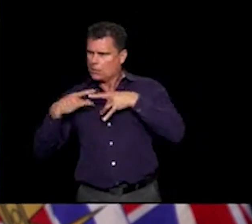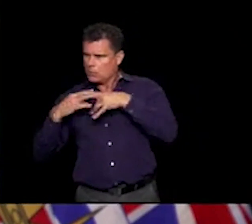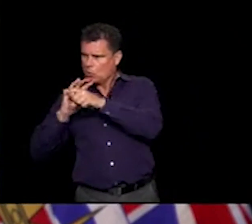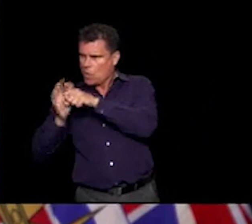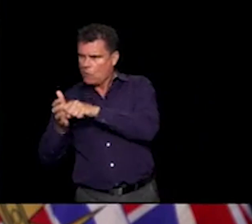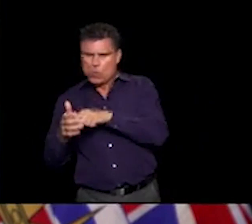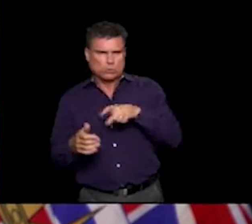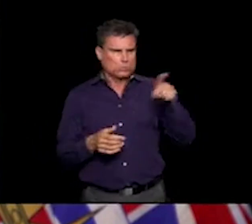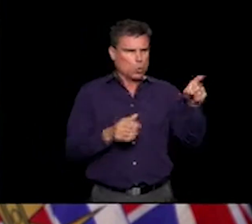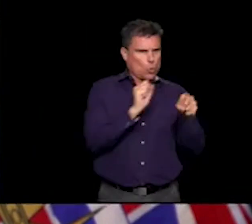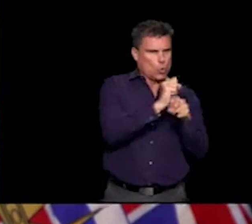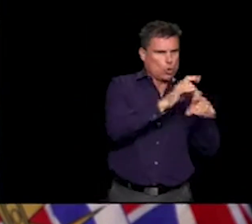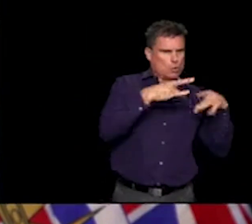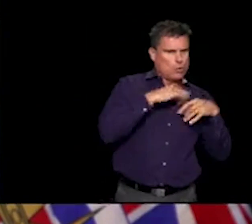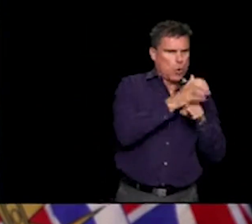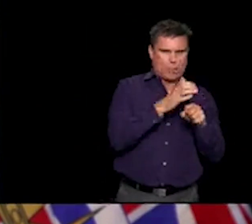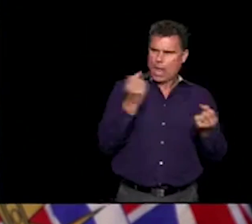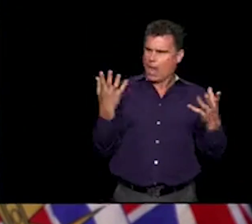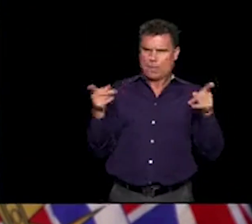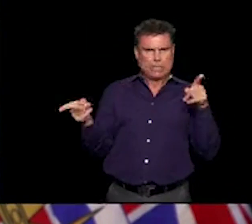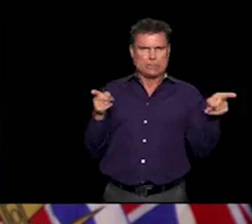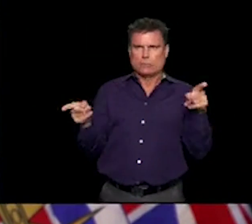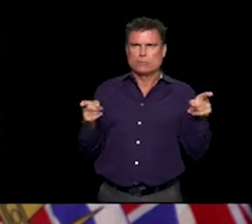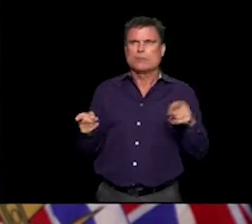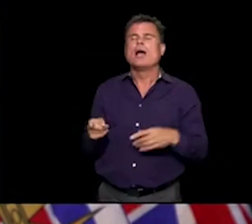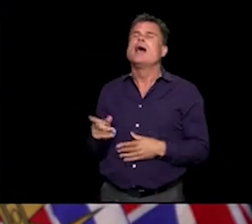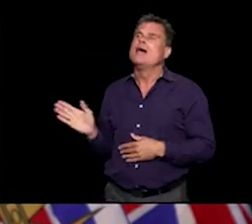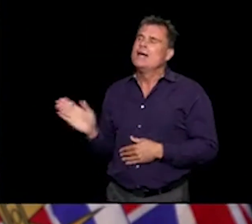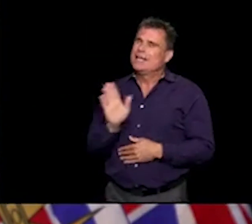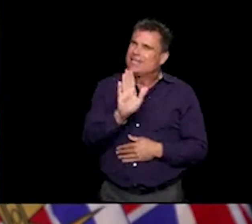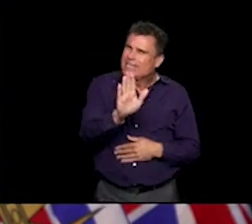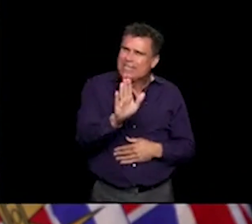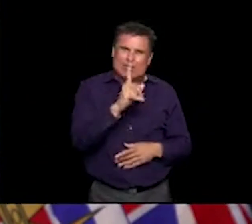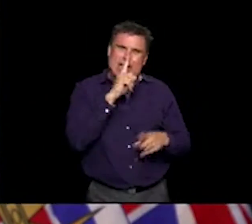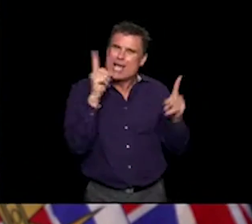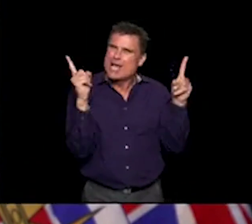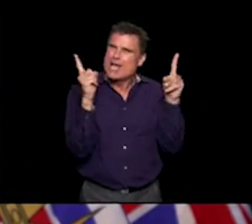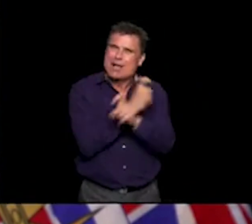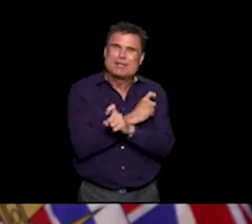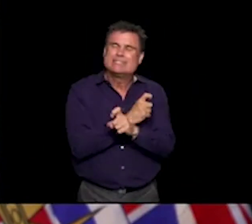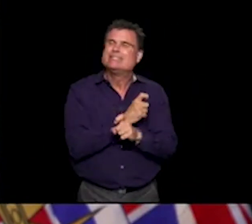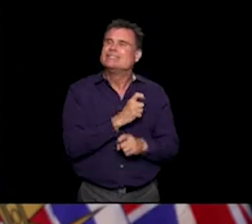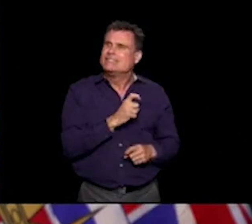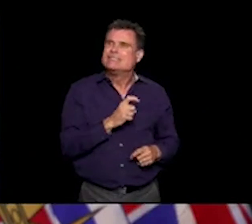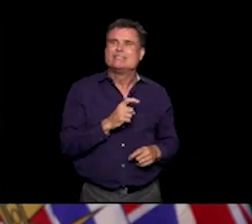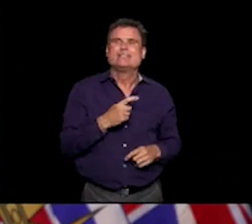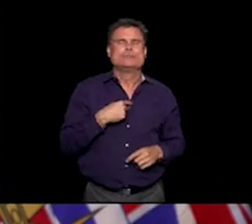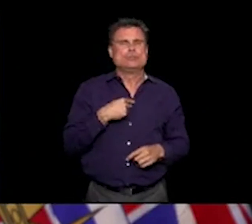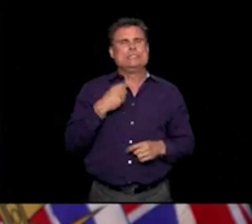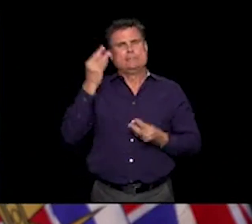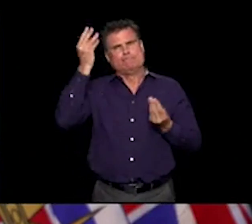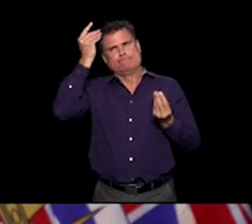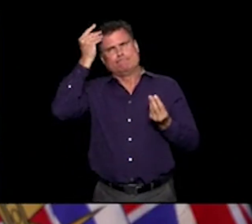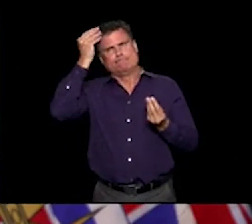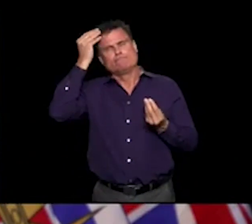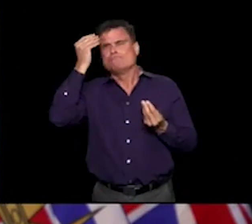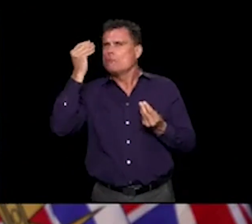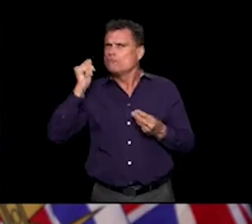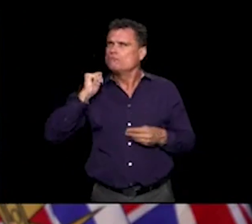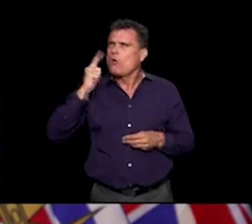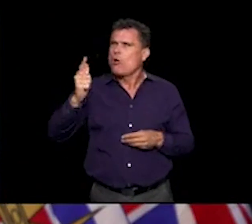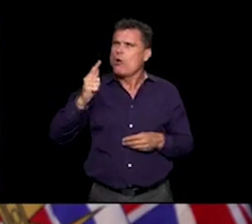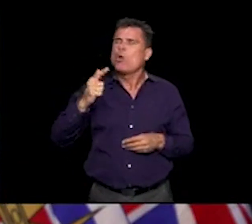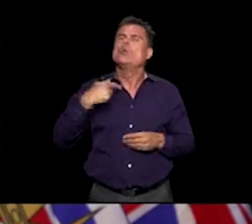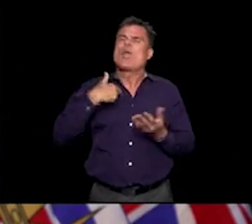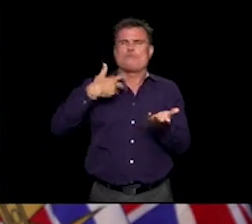on that front at this point. Yeah, it is. It's complicated. We ask those questions all the time, and